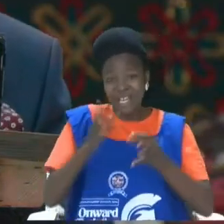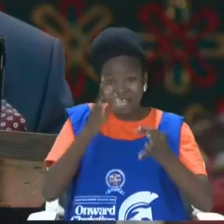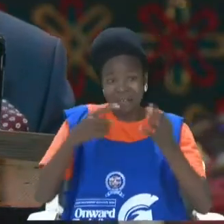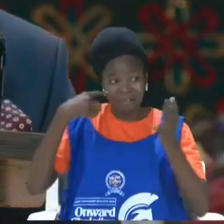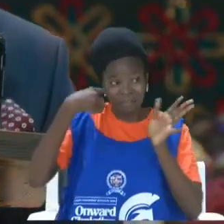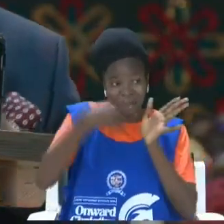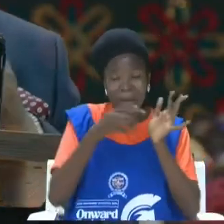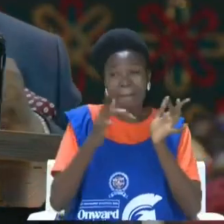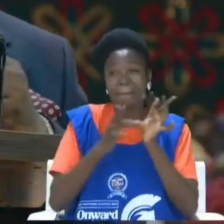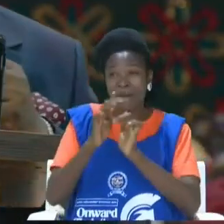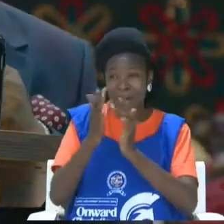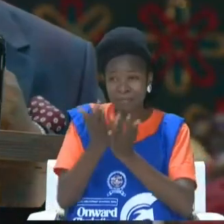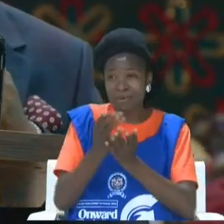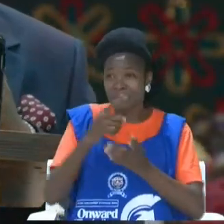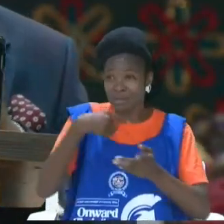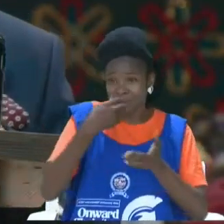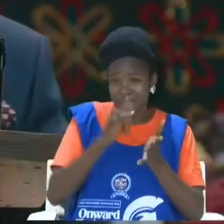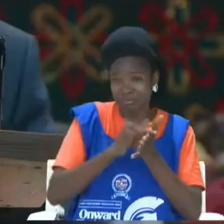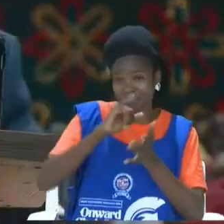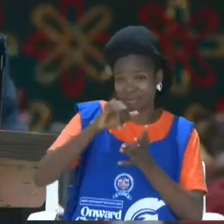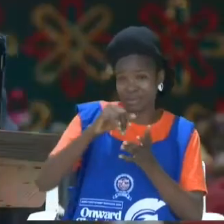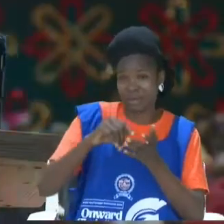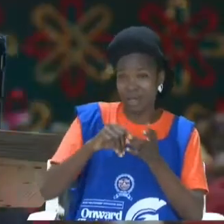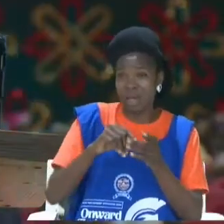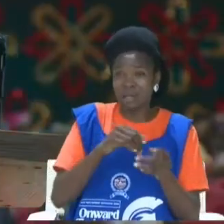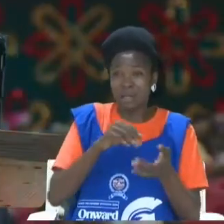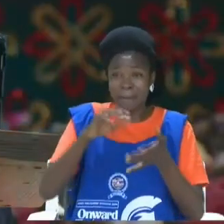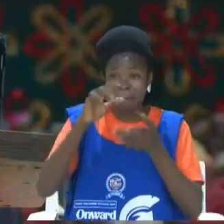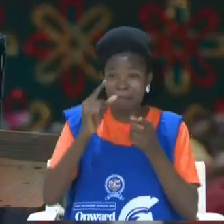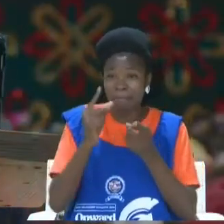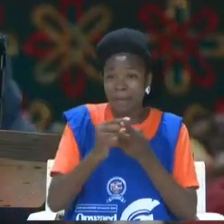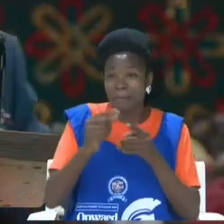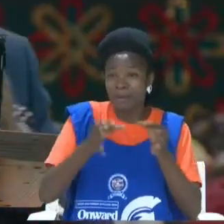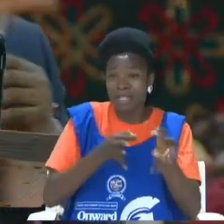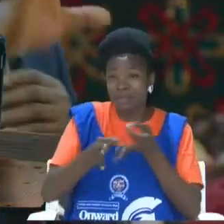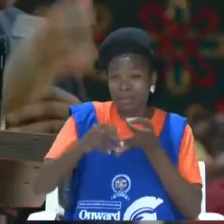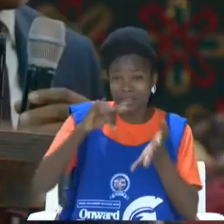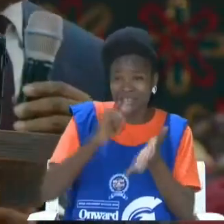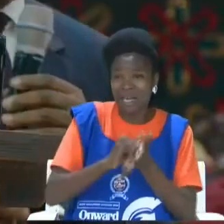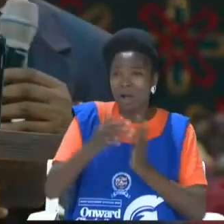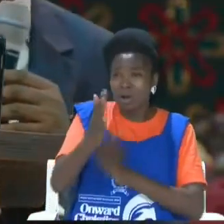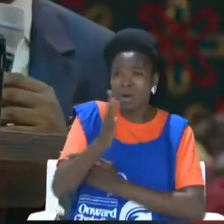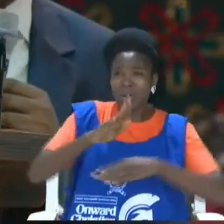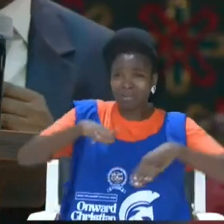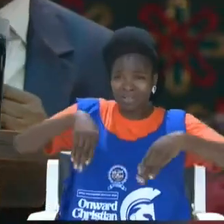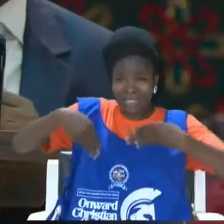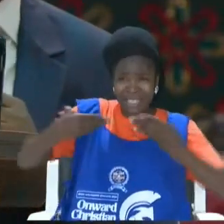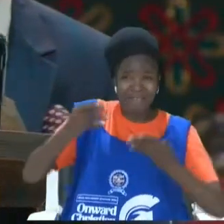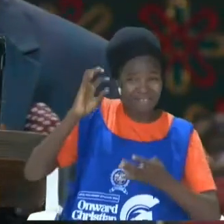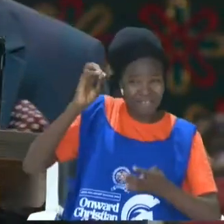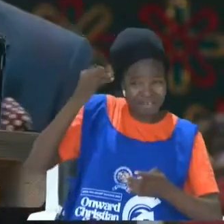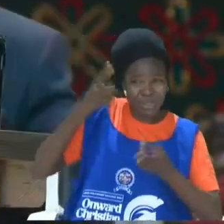4 verse 6, James chapter 4 verse 6, the word of God tells us that God gives grace to the humble.